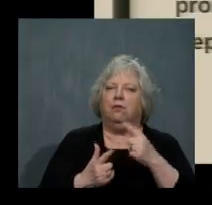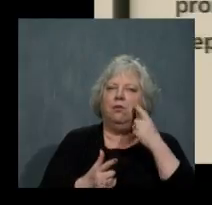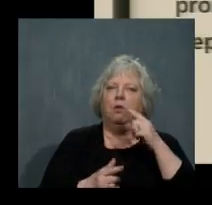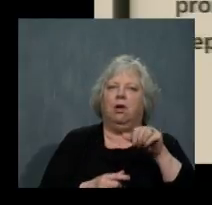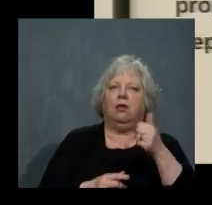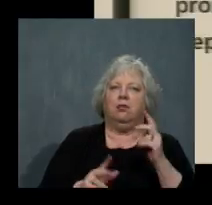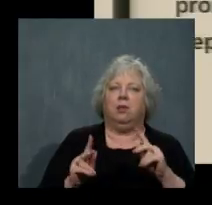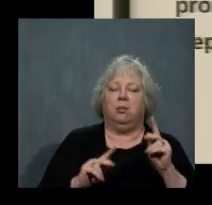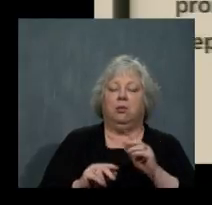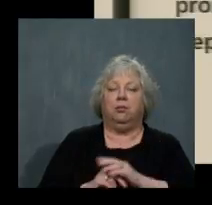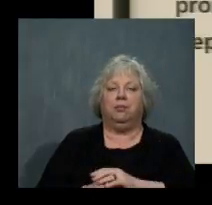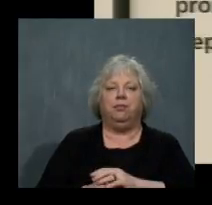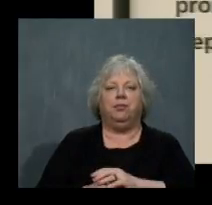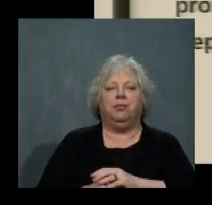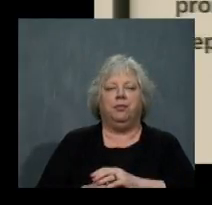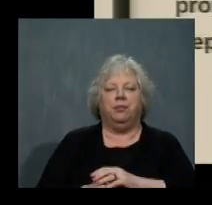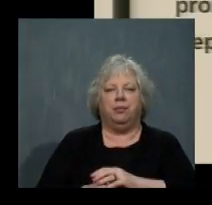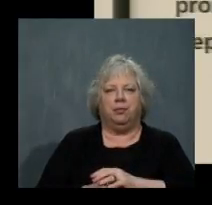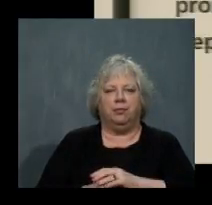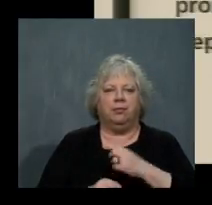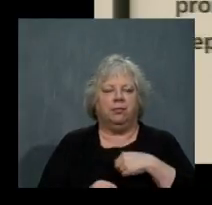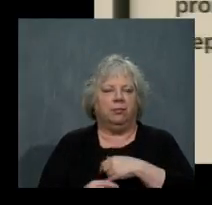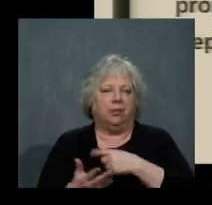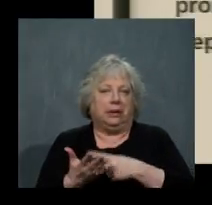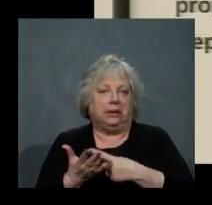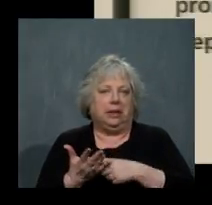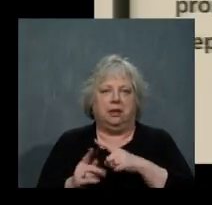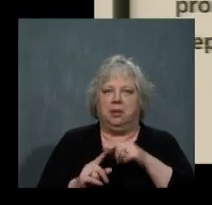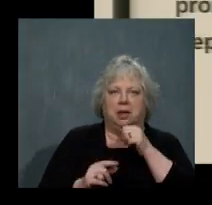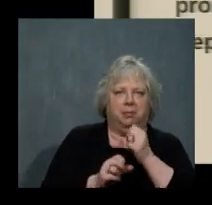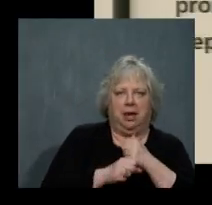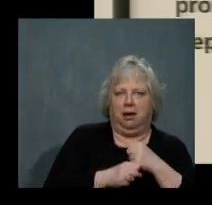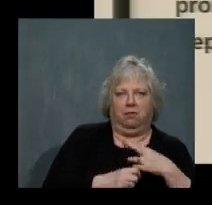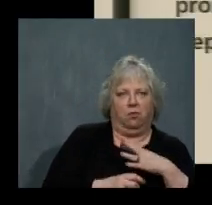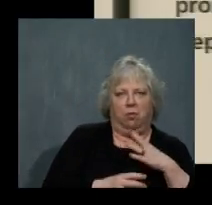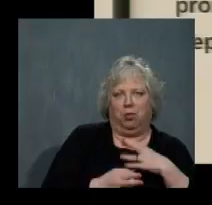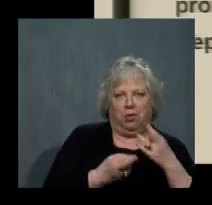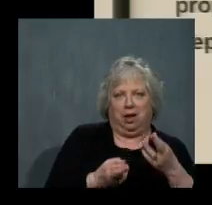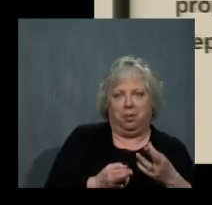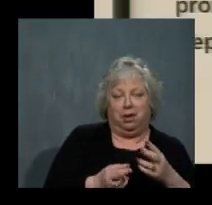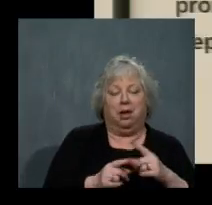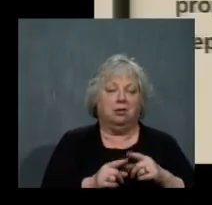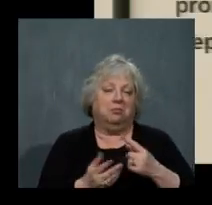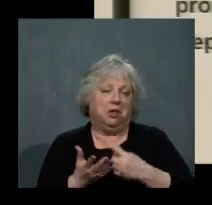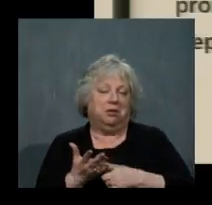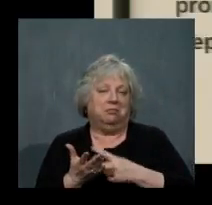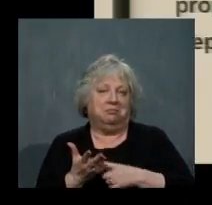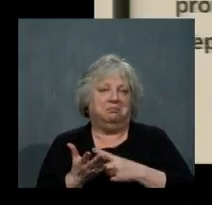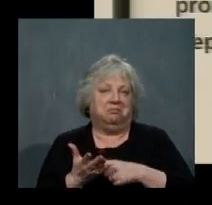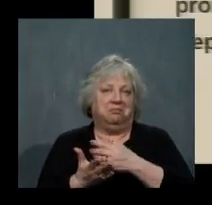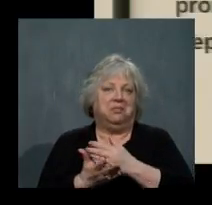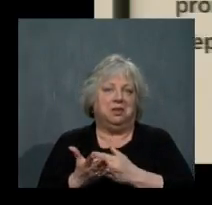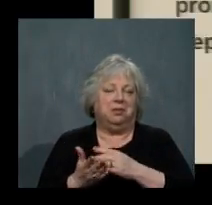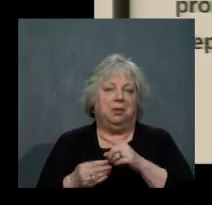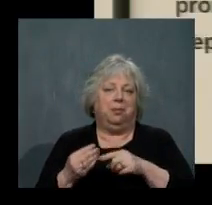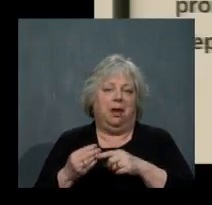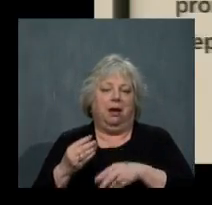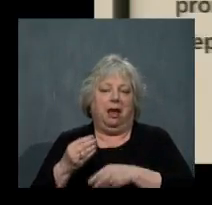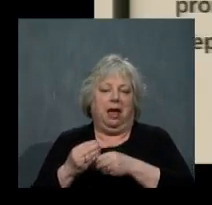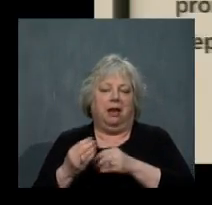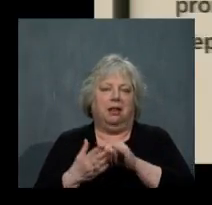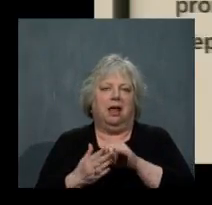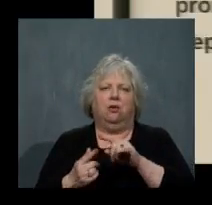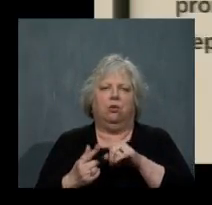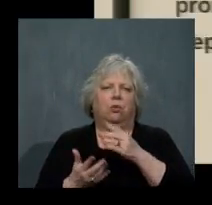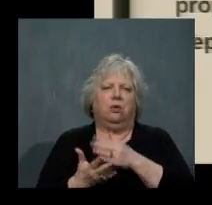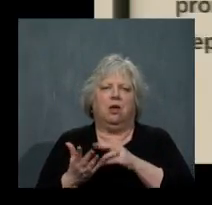And we had discussed, and we didn't make a formal recommendation on this, but there has been some discussion about adding that to some